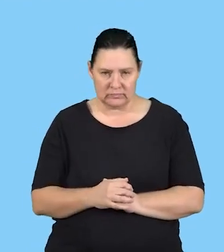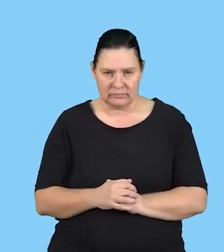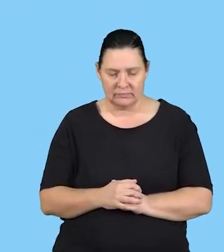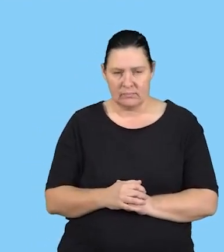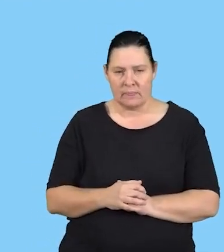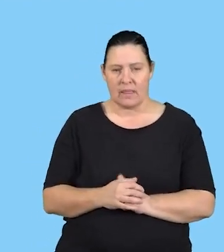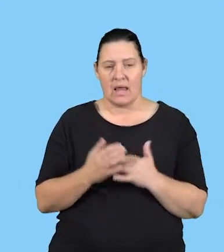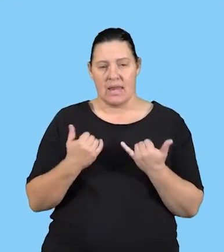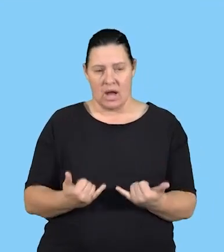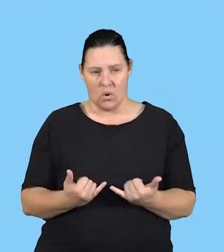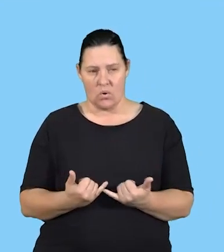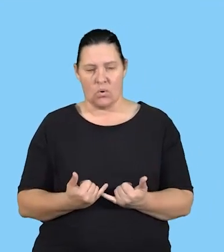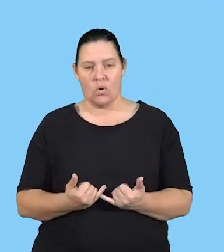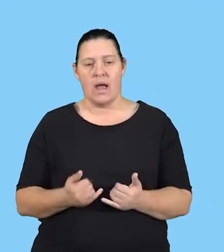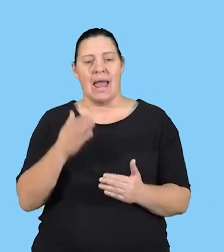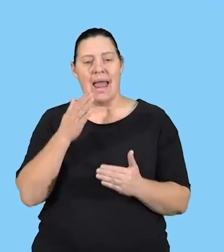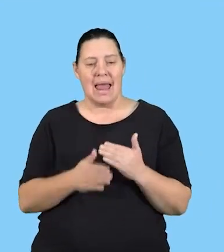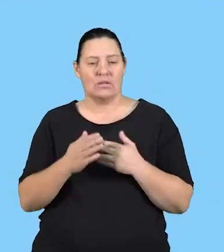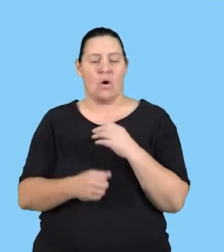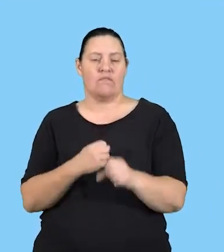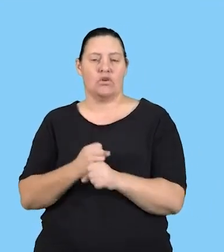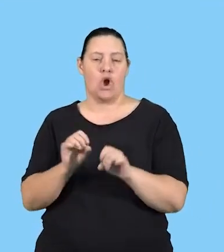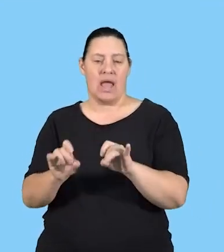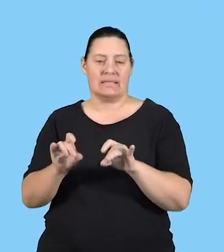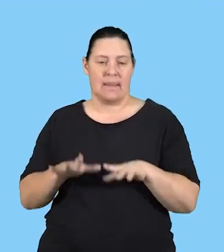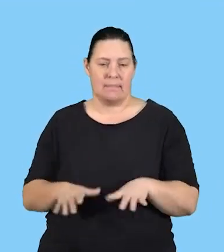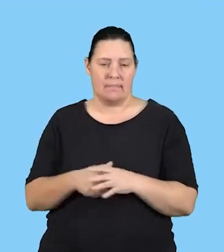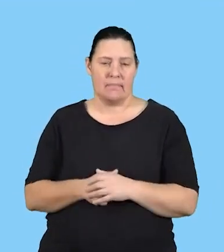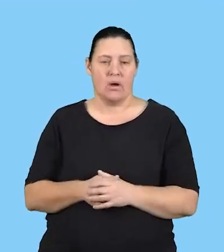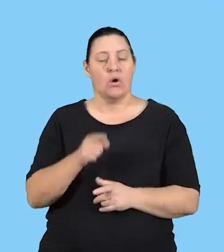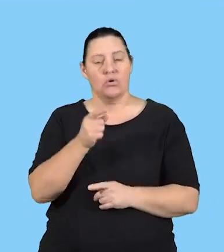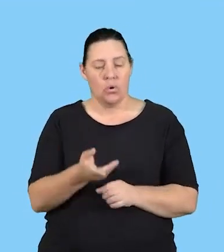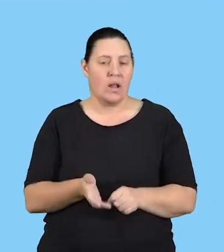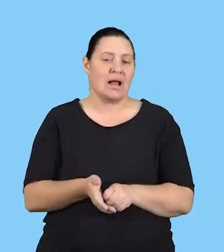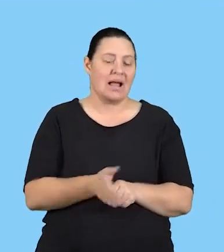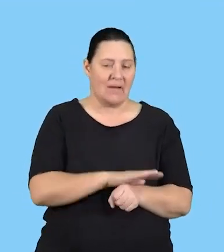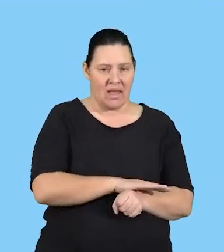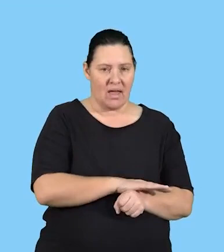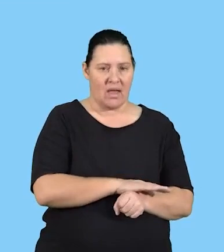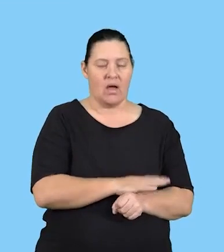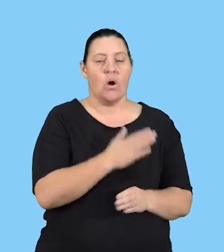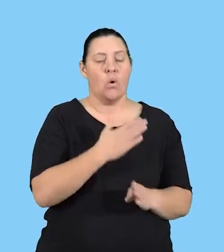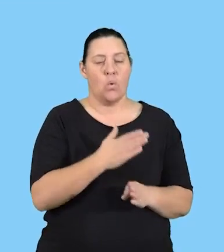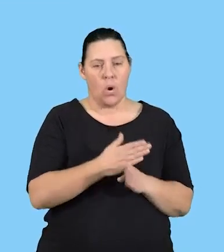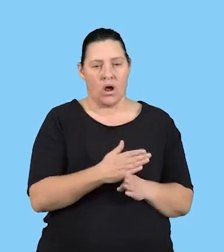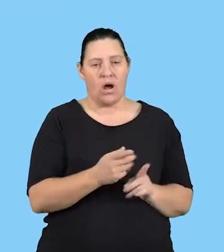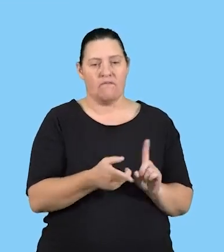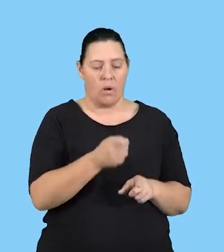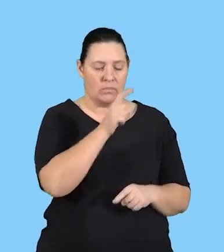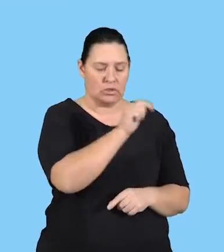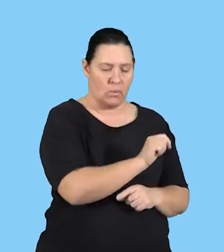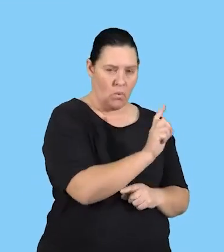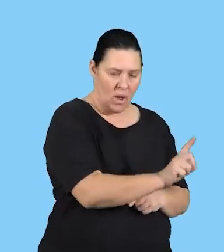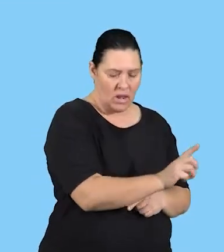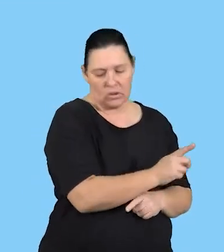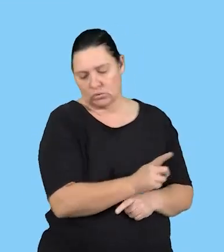Now coming to the end of the year examination, you are going to cover the work from term 1